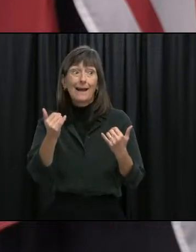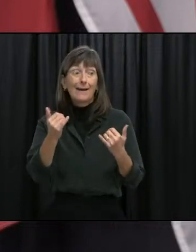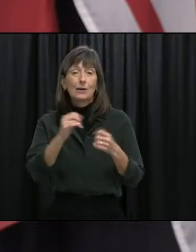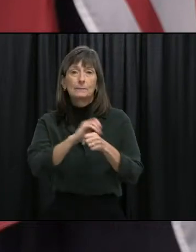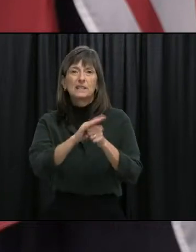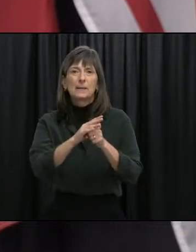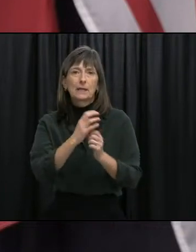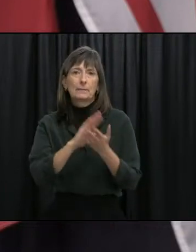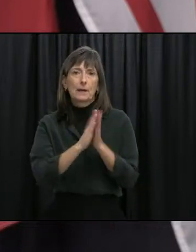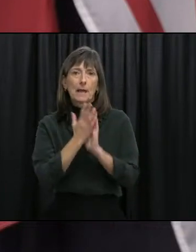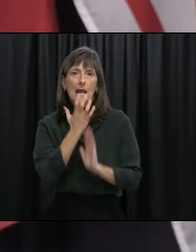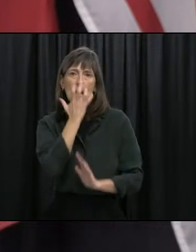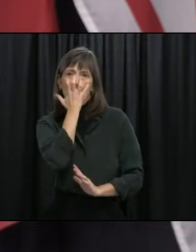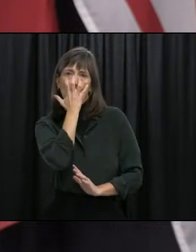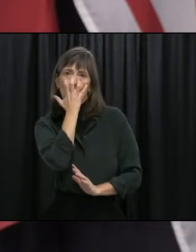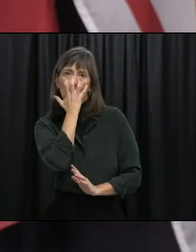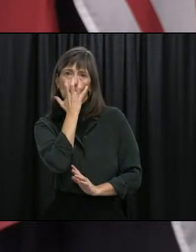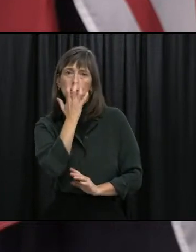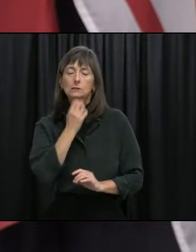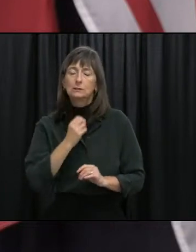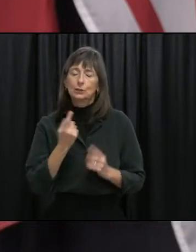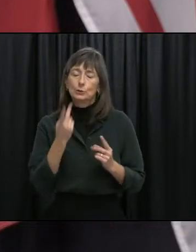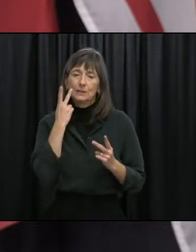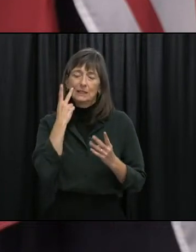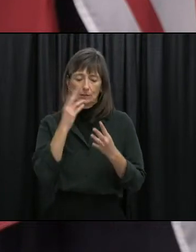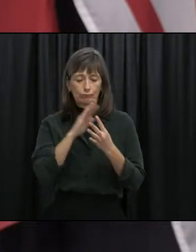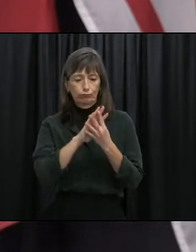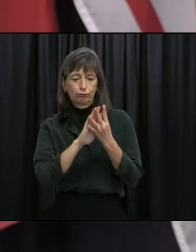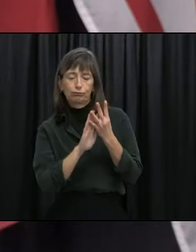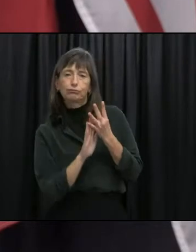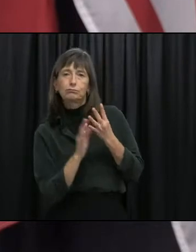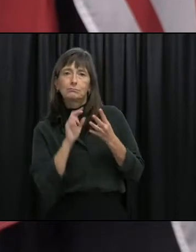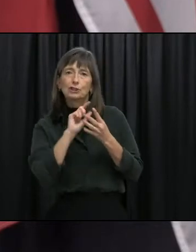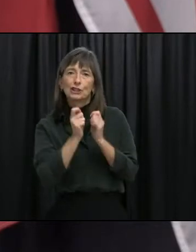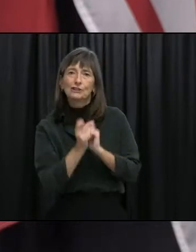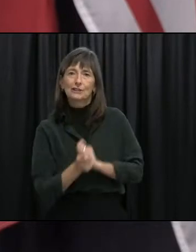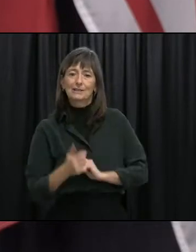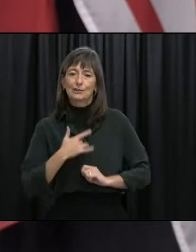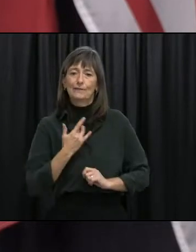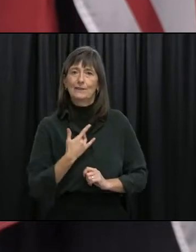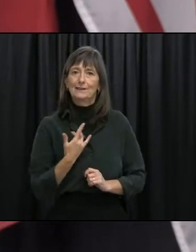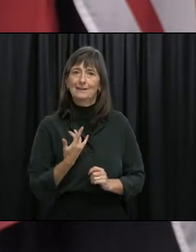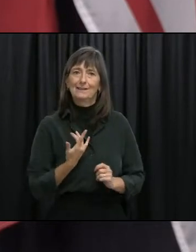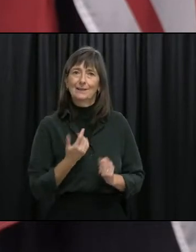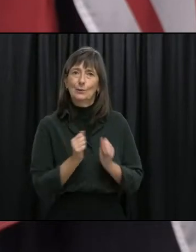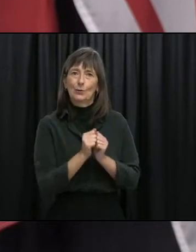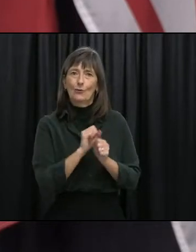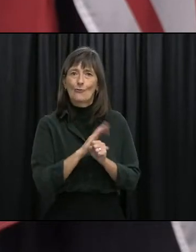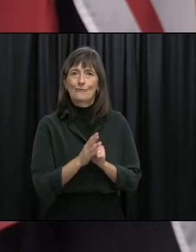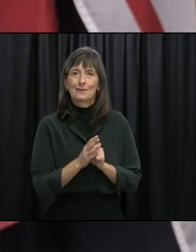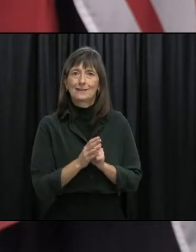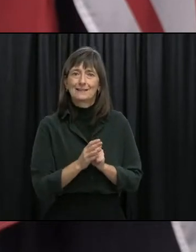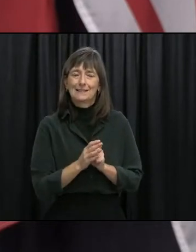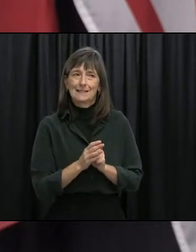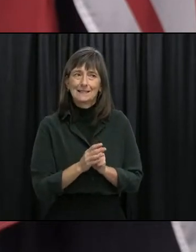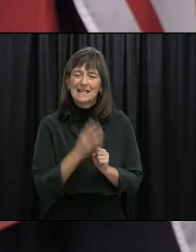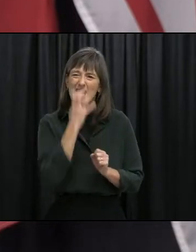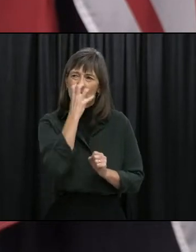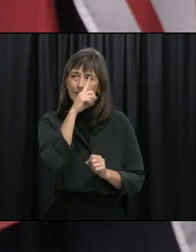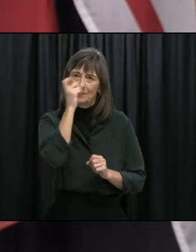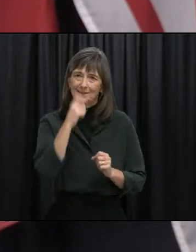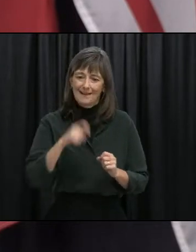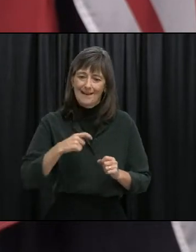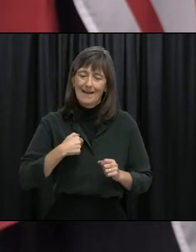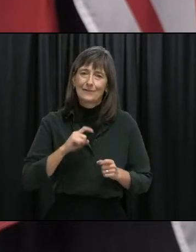pandemic anger, a resentment that we have to change the way we do things. There are